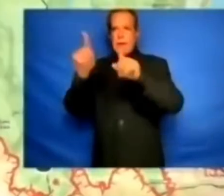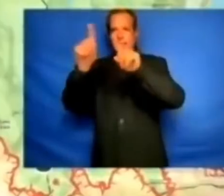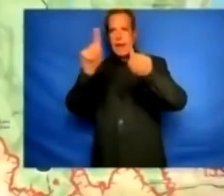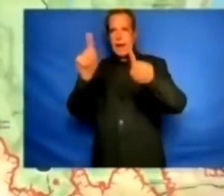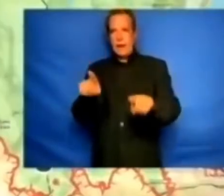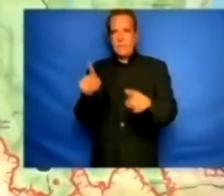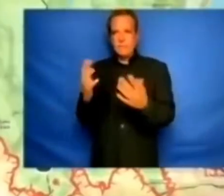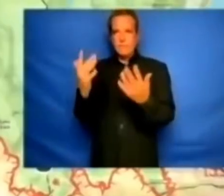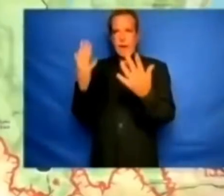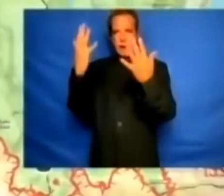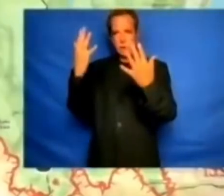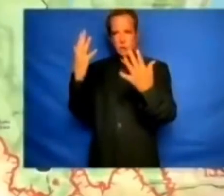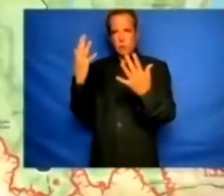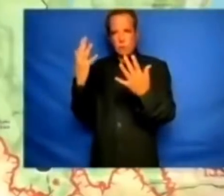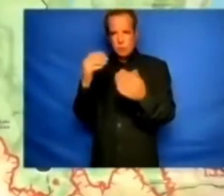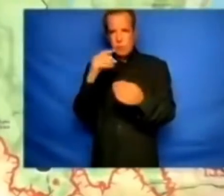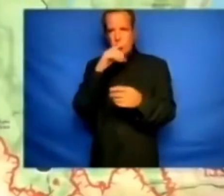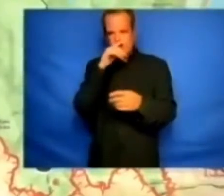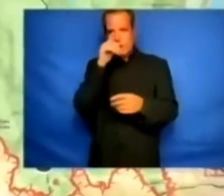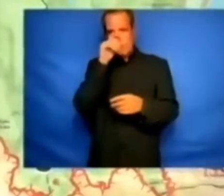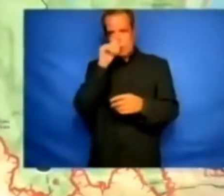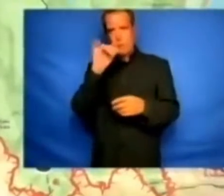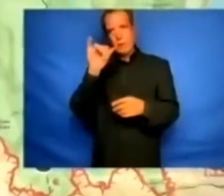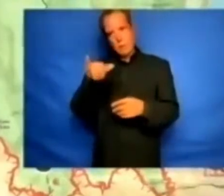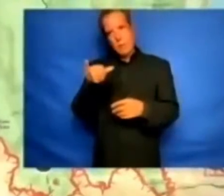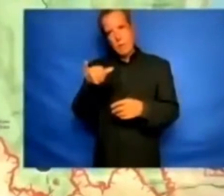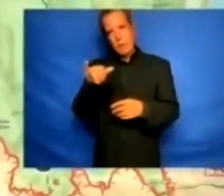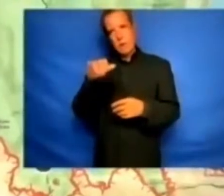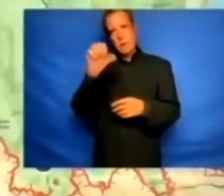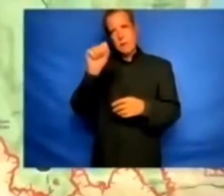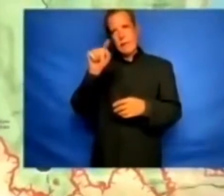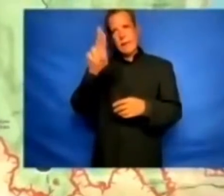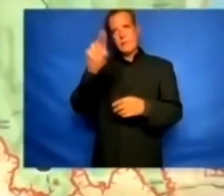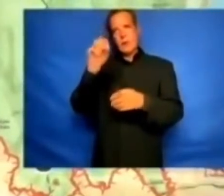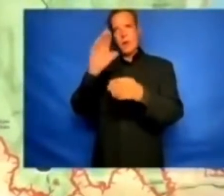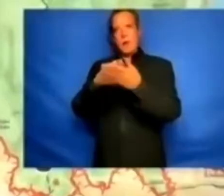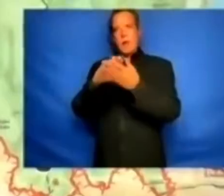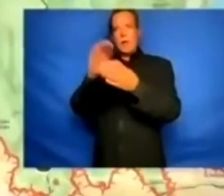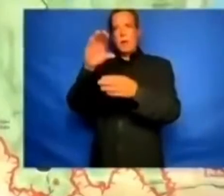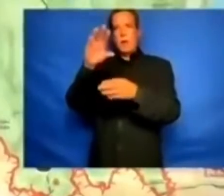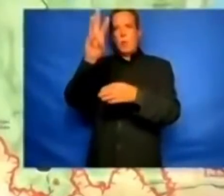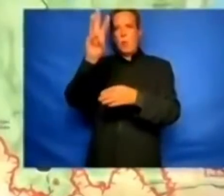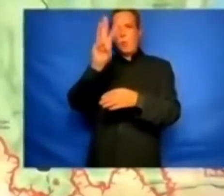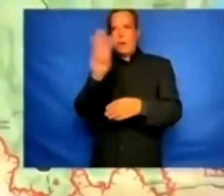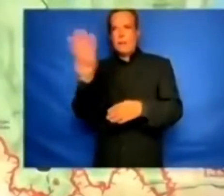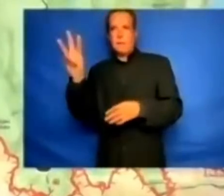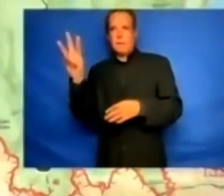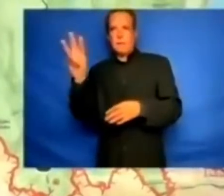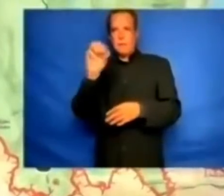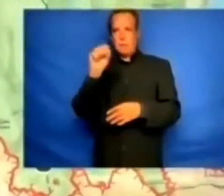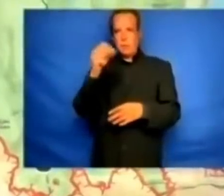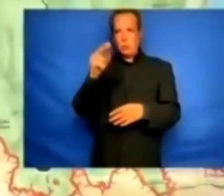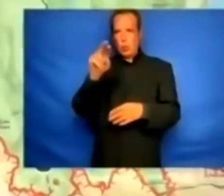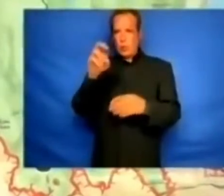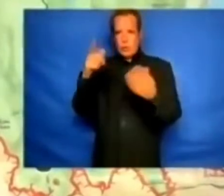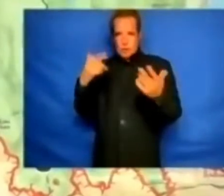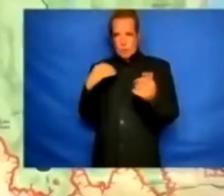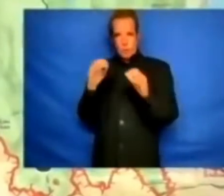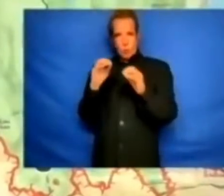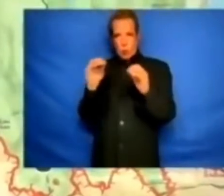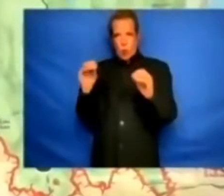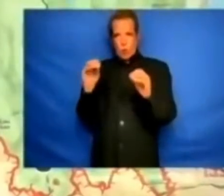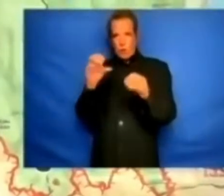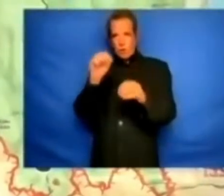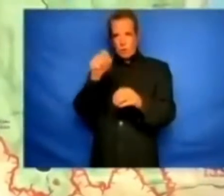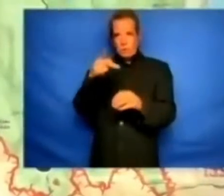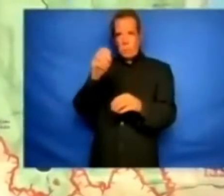is related to the next question on the status of the spot fires on the West Shore. I just want to be clear, we don't have spot fires on the West Shore. Those